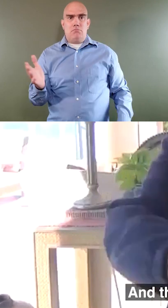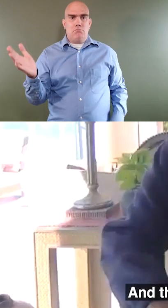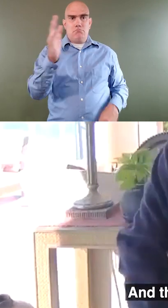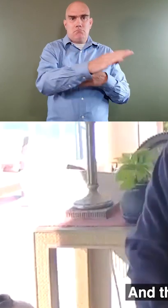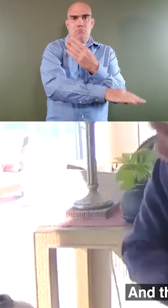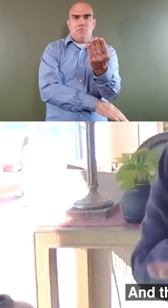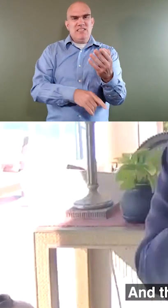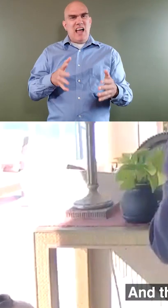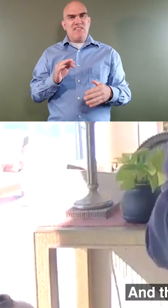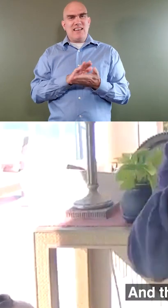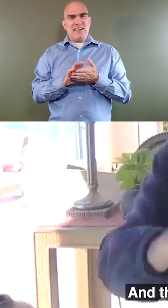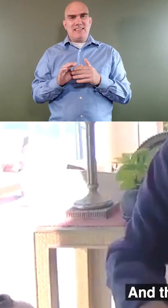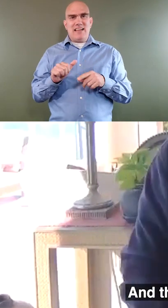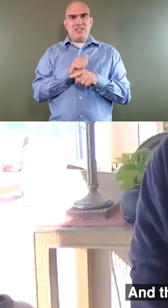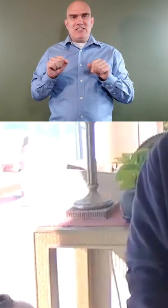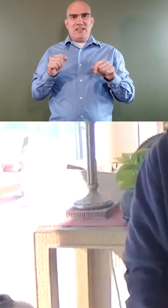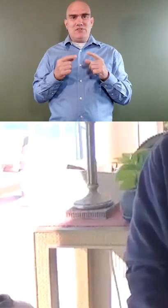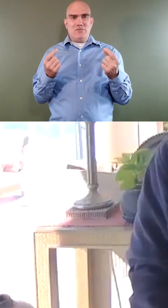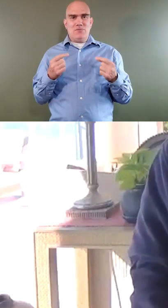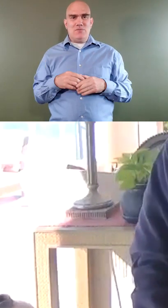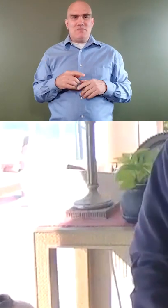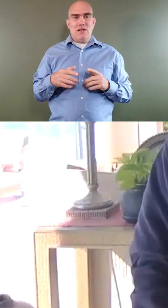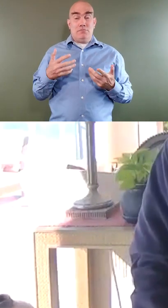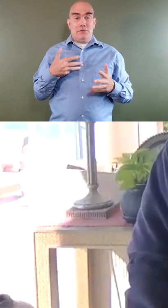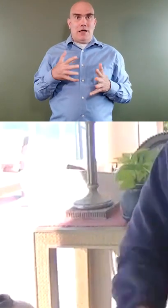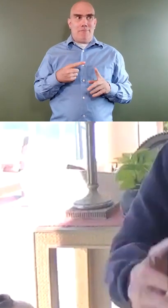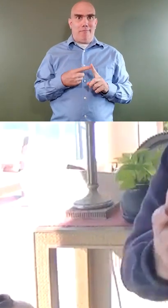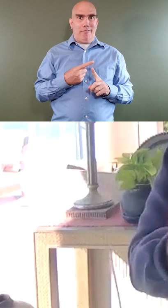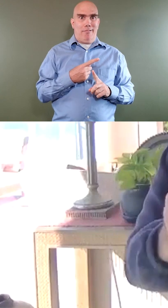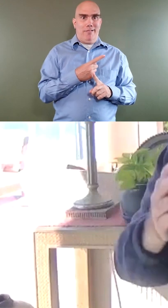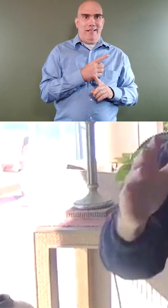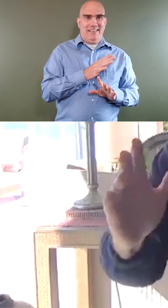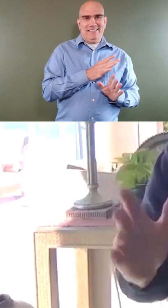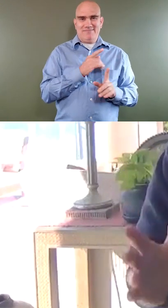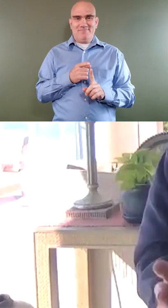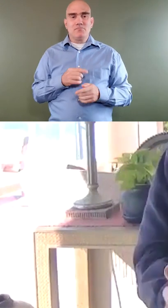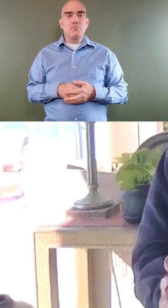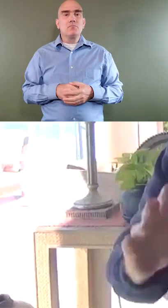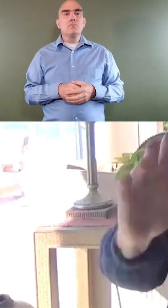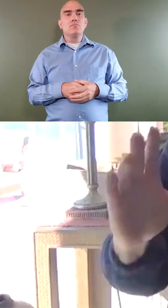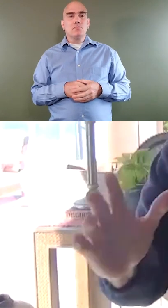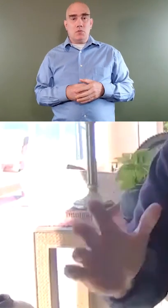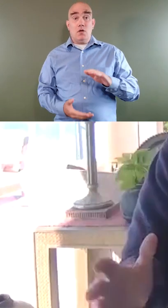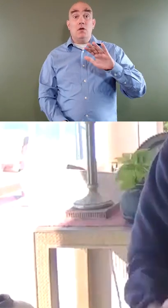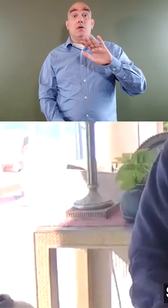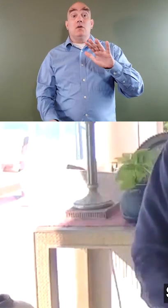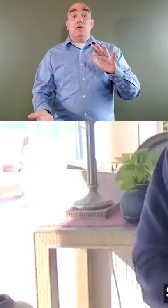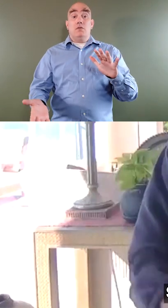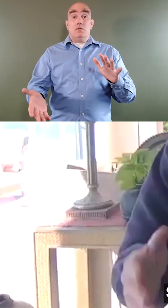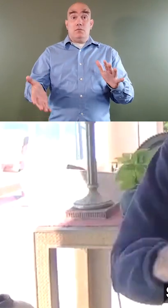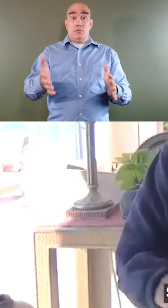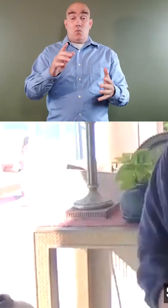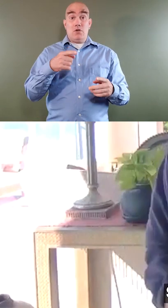And this is kind of a nice exercise to do. But anyway, we're kind of getting off the tangent. We're tangent here.